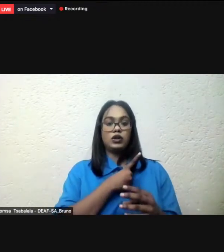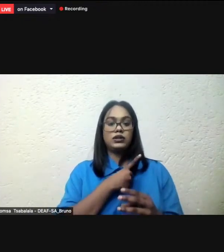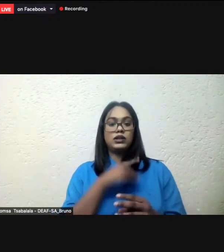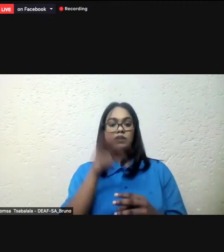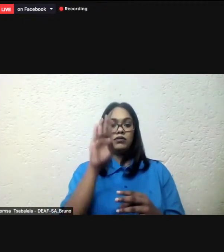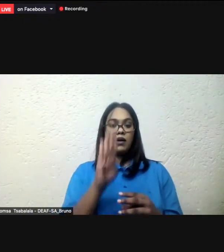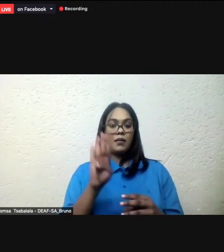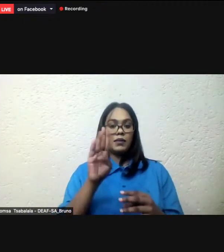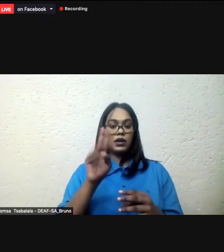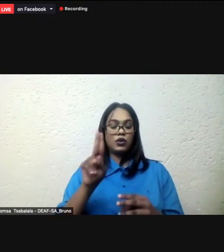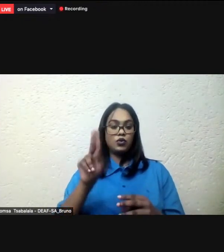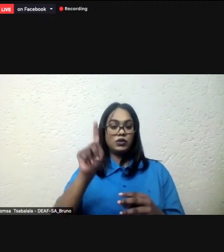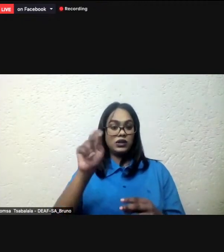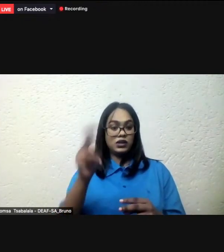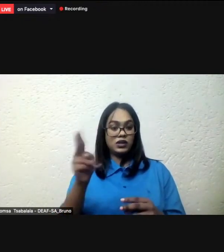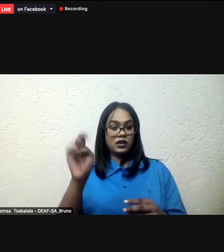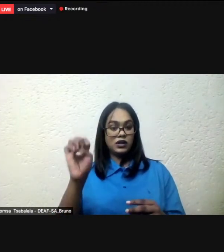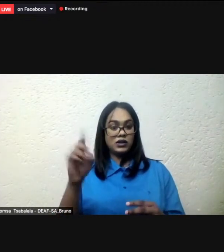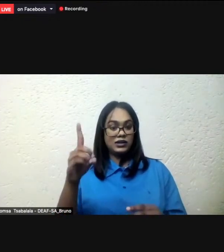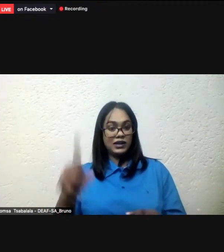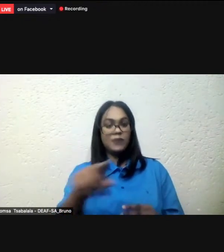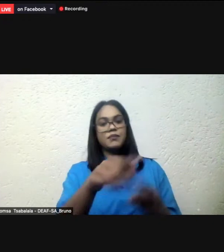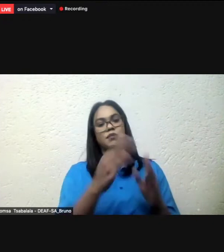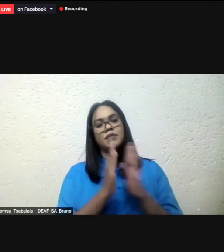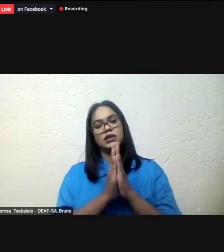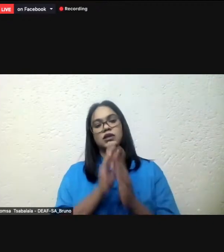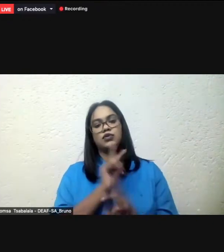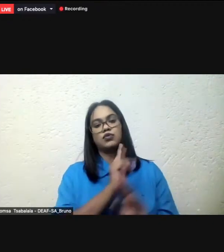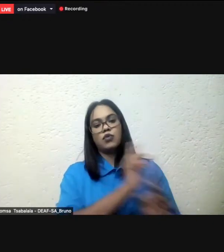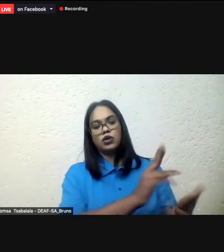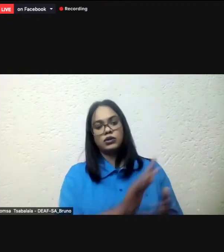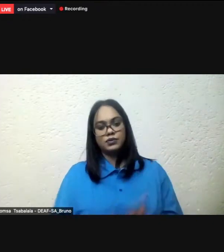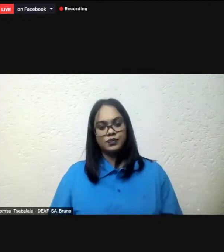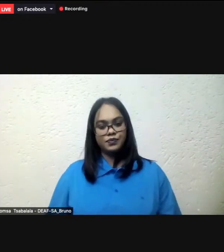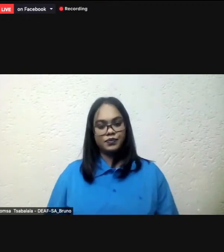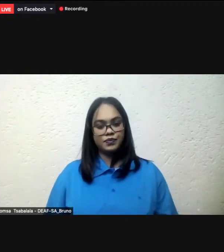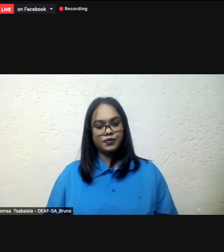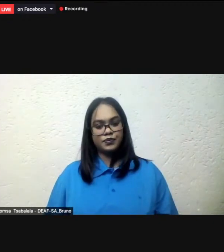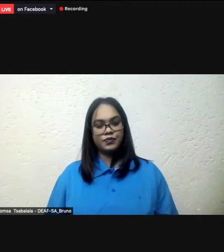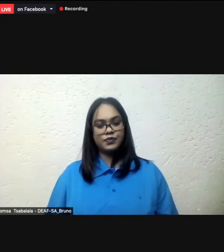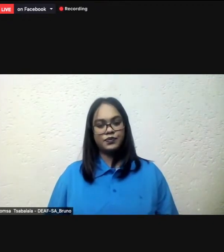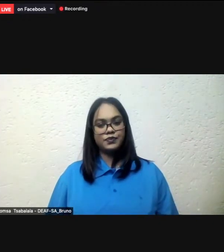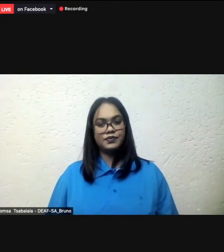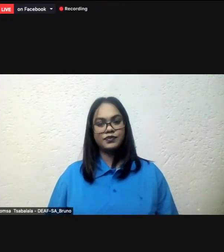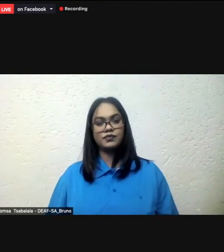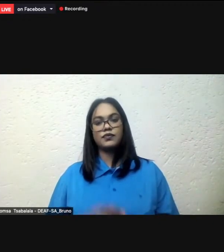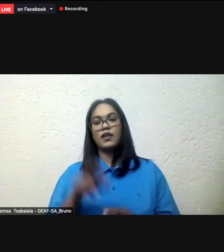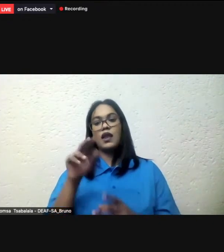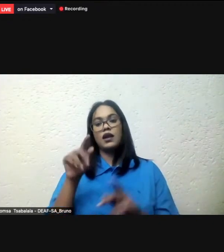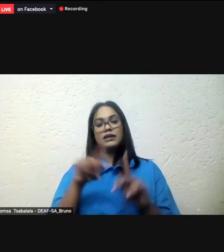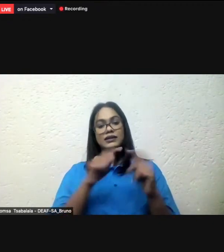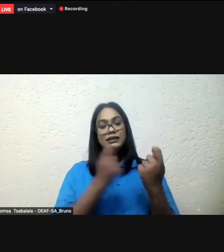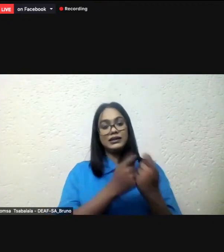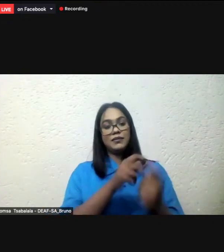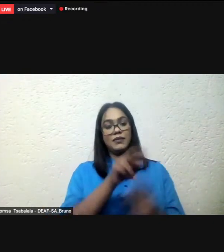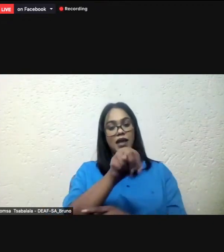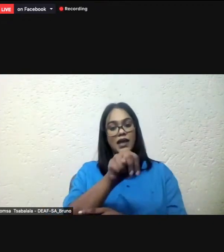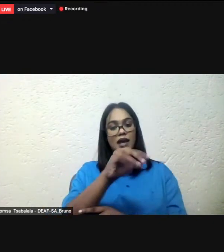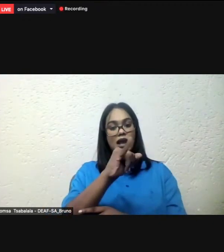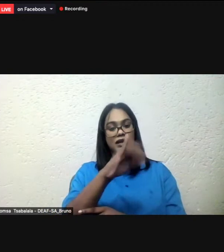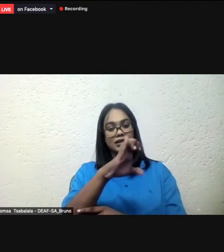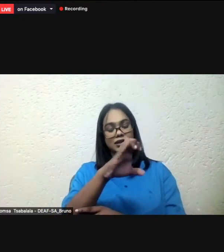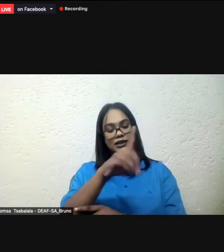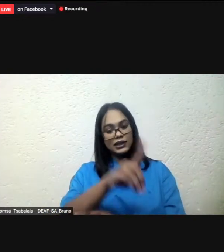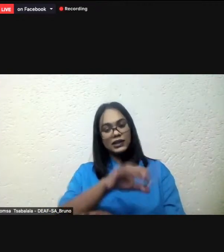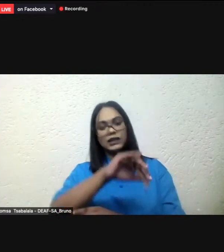to the team, NICD, and where our health department colleagues can come in,